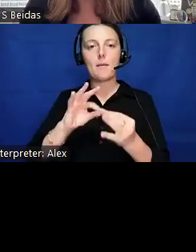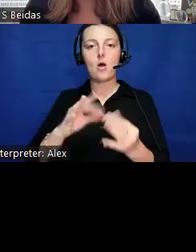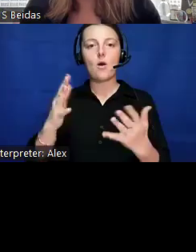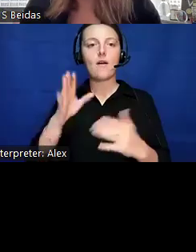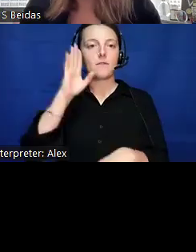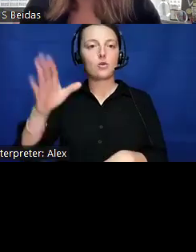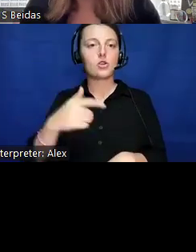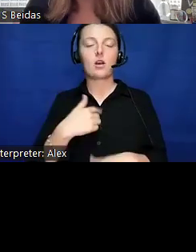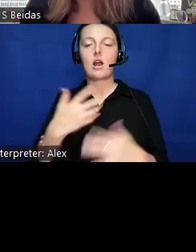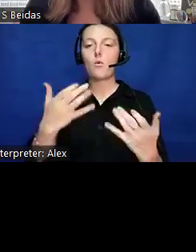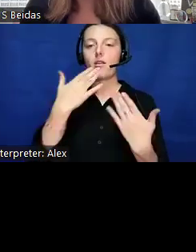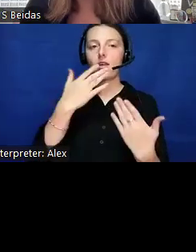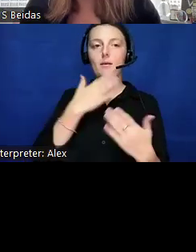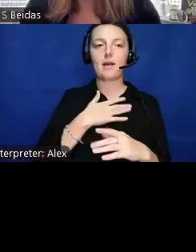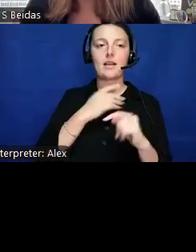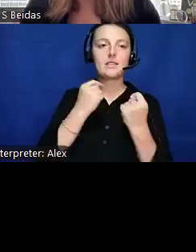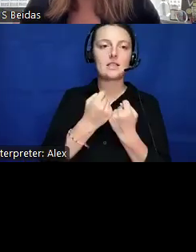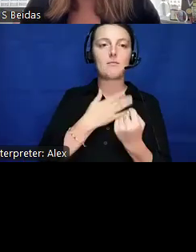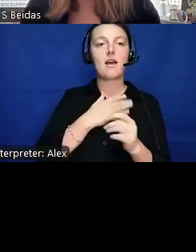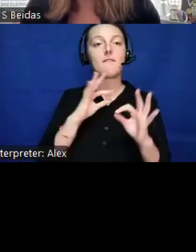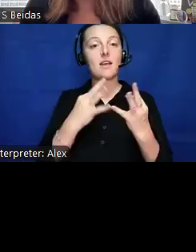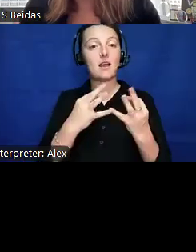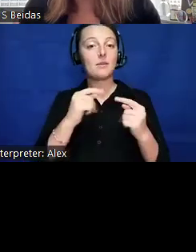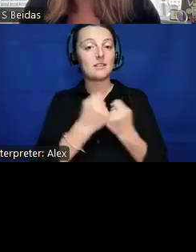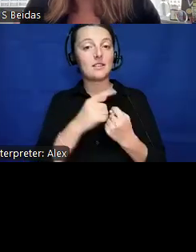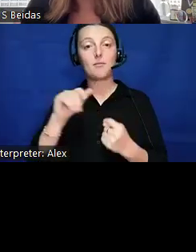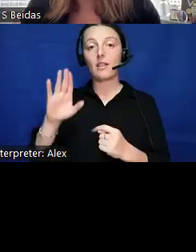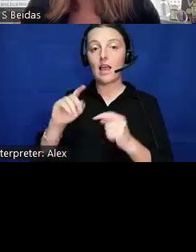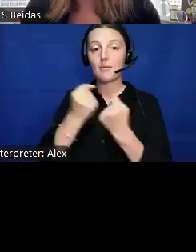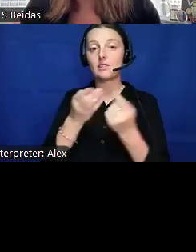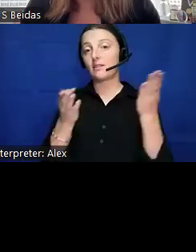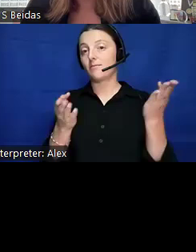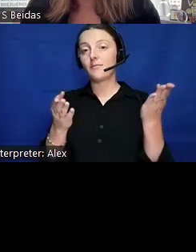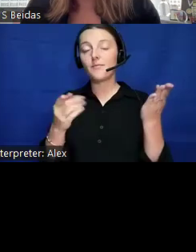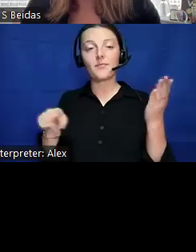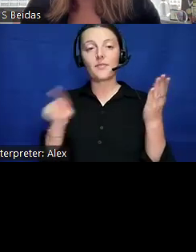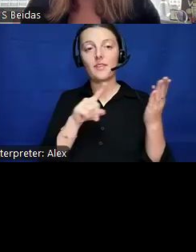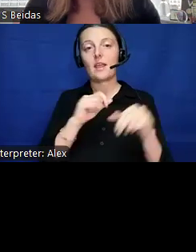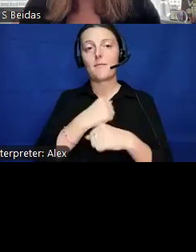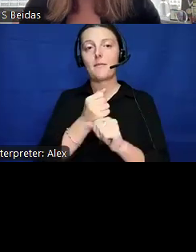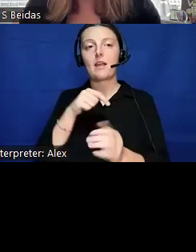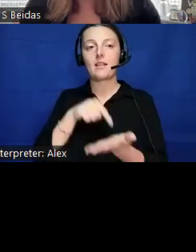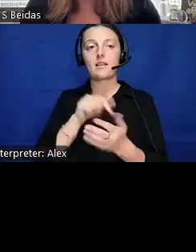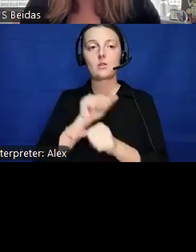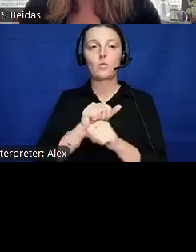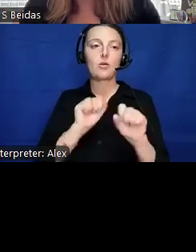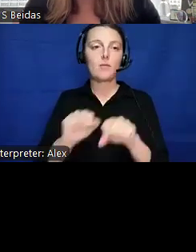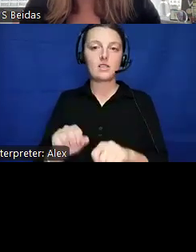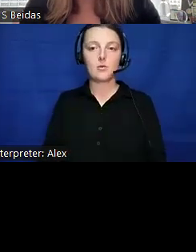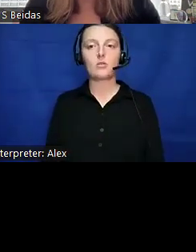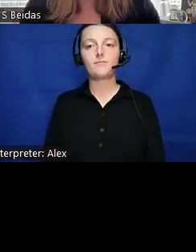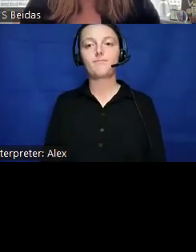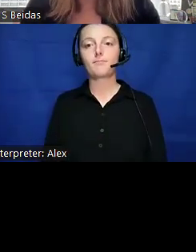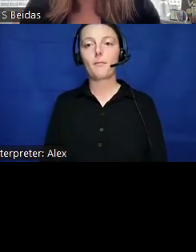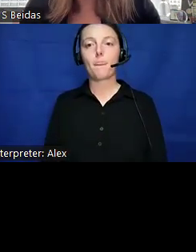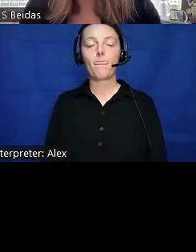my family team, as well as my lab team who make this work possible that I shared today. As you saw, it takes a village